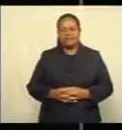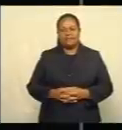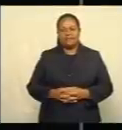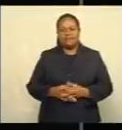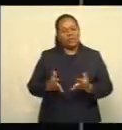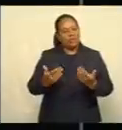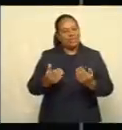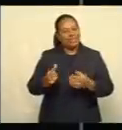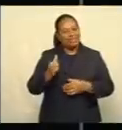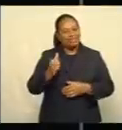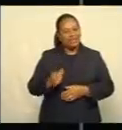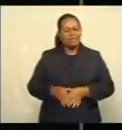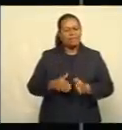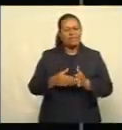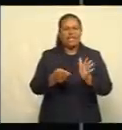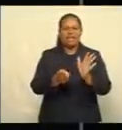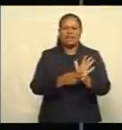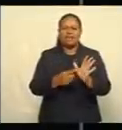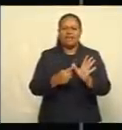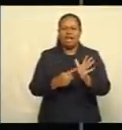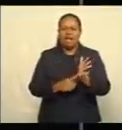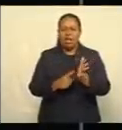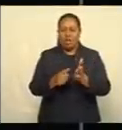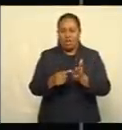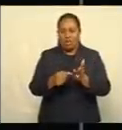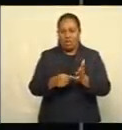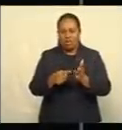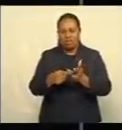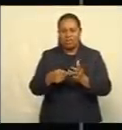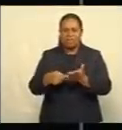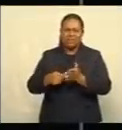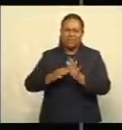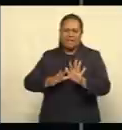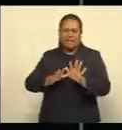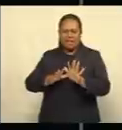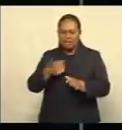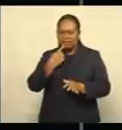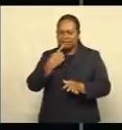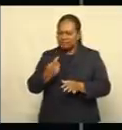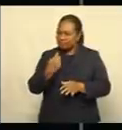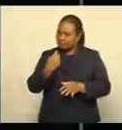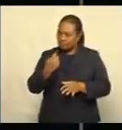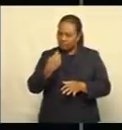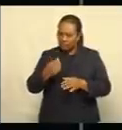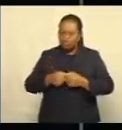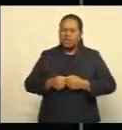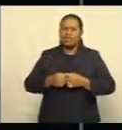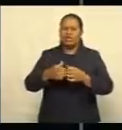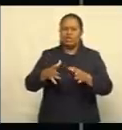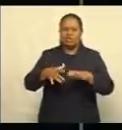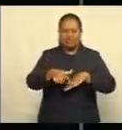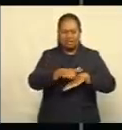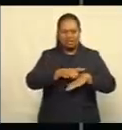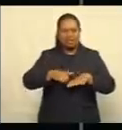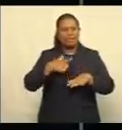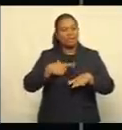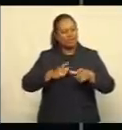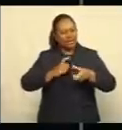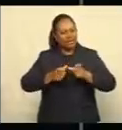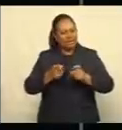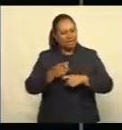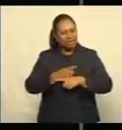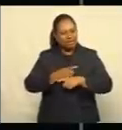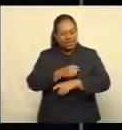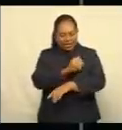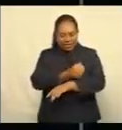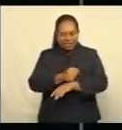Welcome back. Now, Loto villagers in Verata Tailevu are worried they might lose their ancestral land to climate change. Seawater is